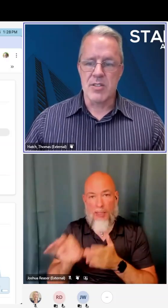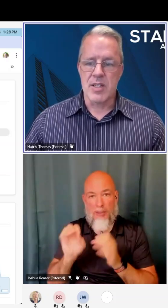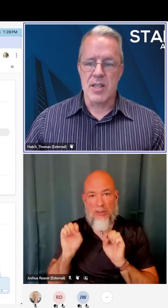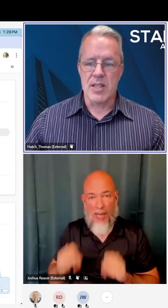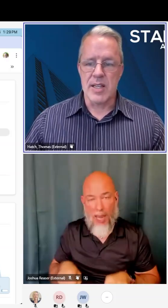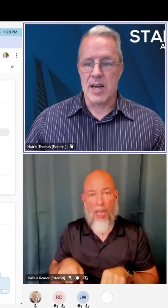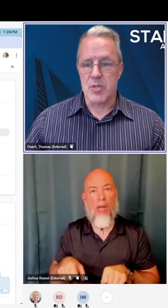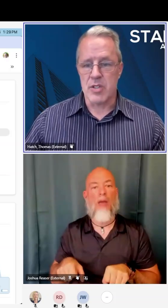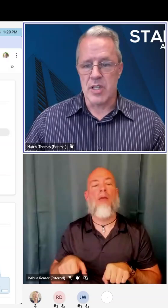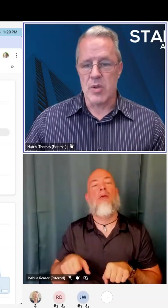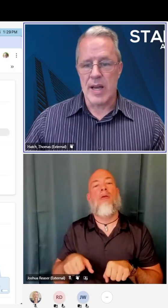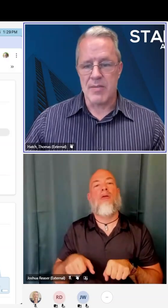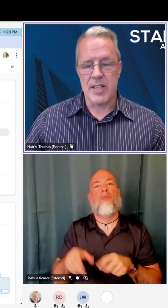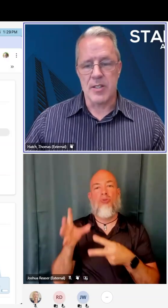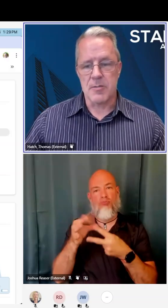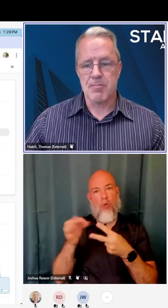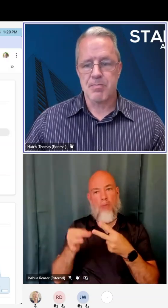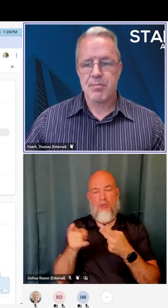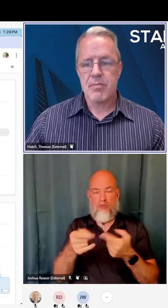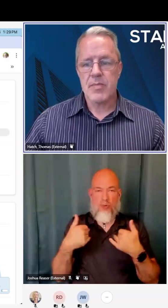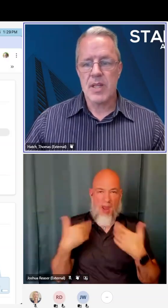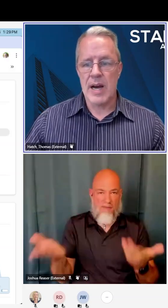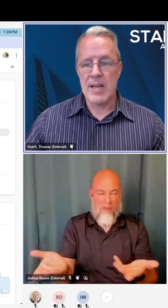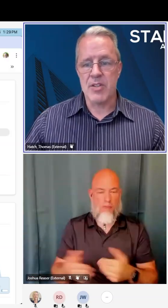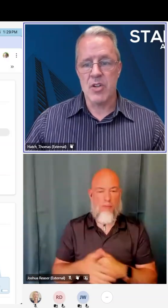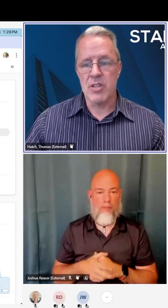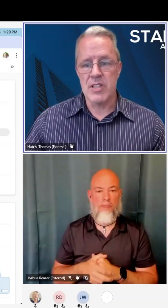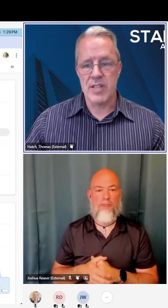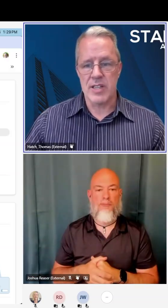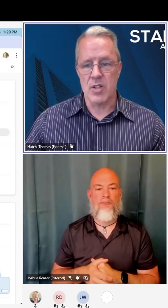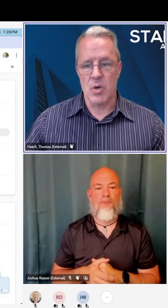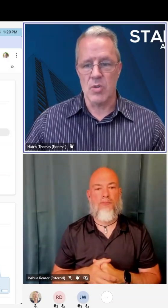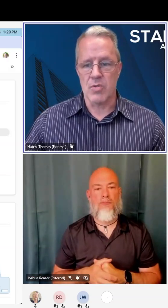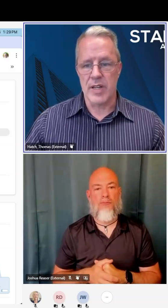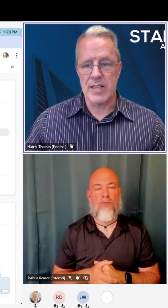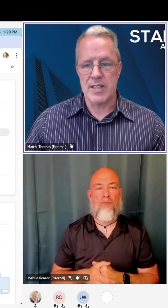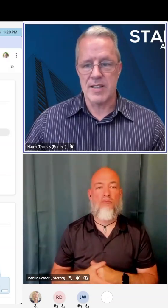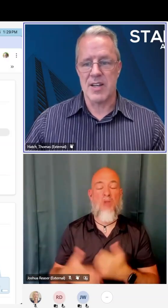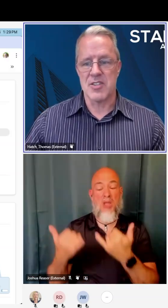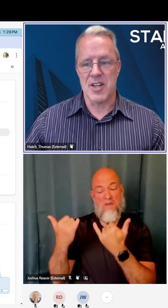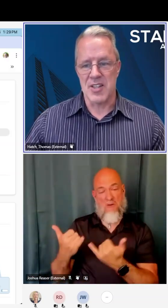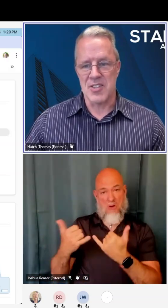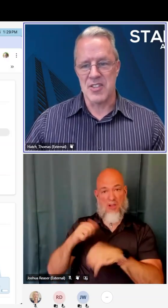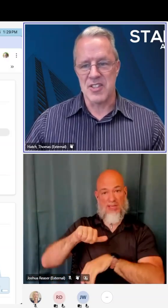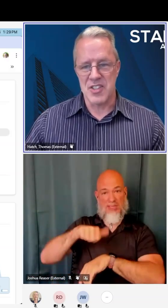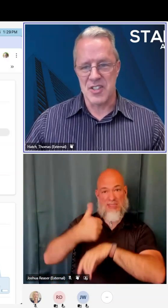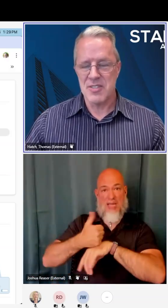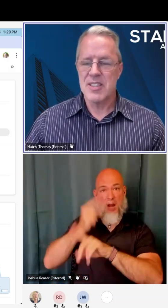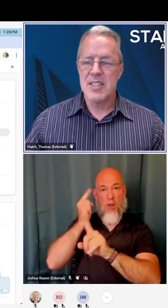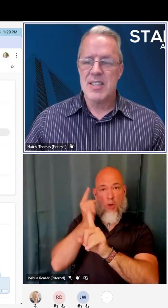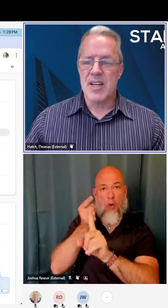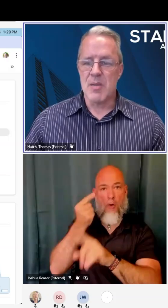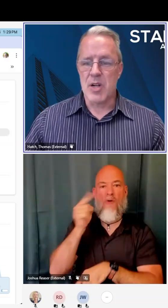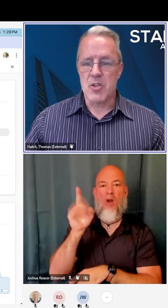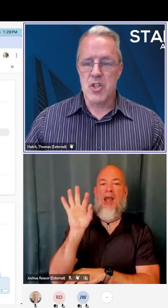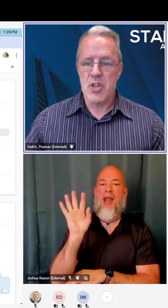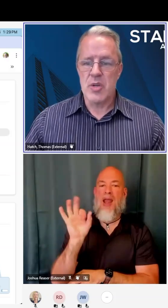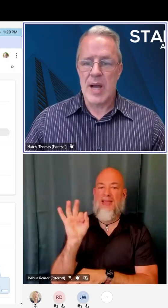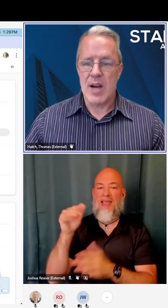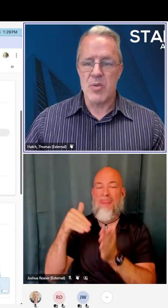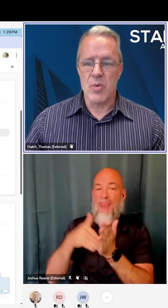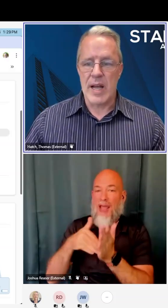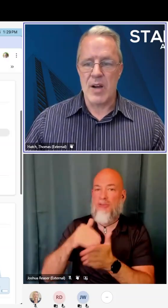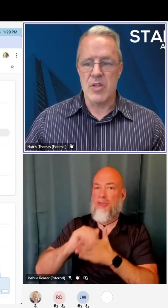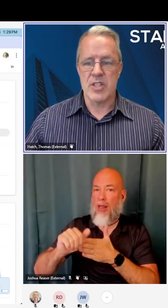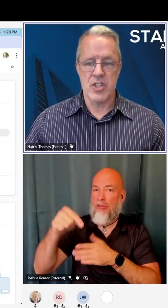then it's an option that you have here. I have currently set a goal for $19,000 this year, but I'll show